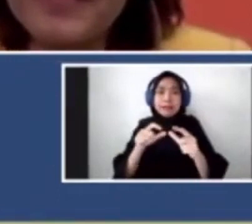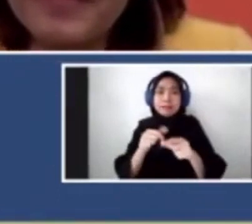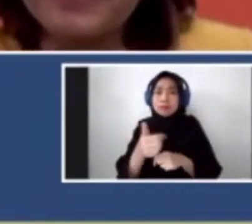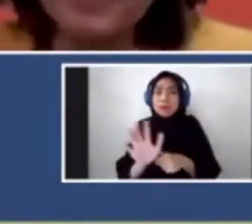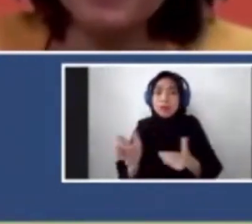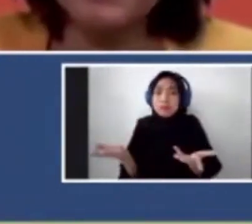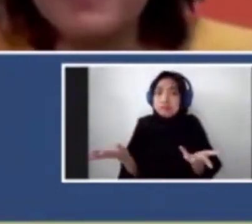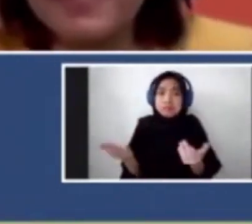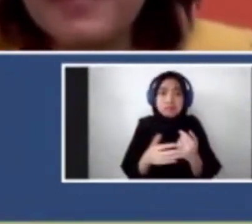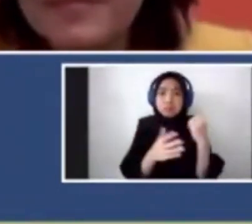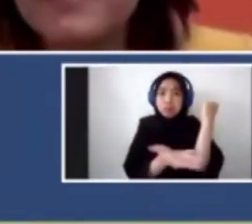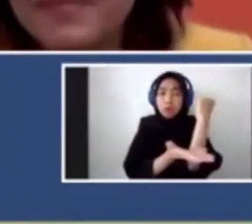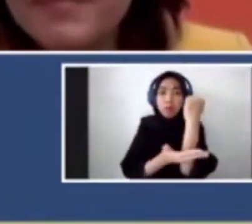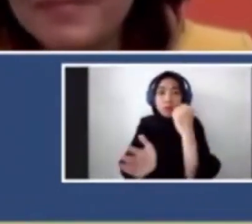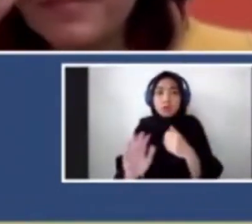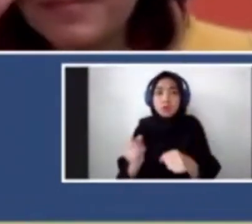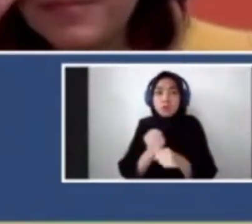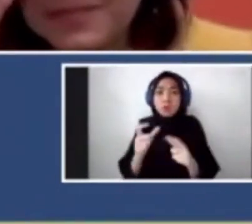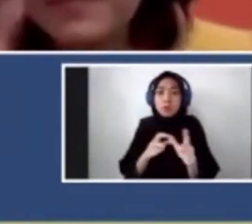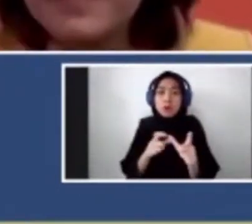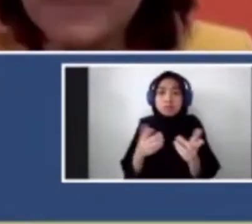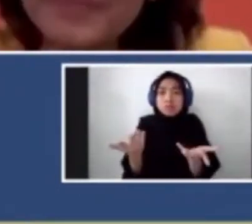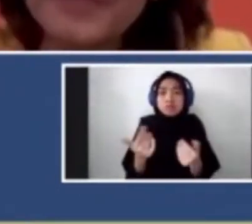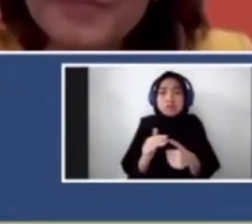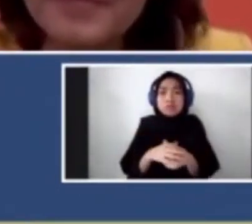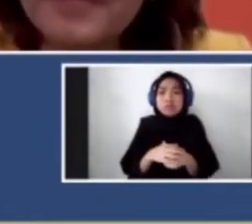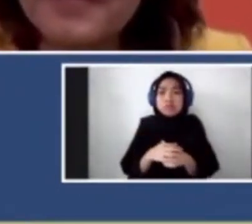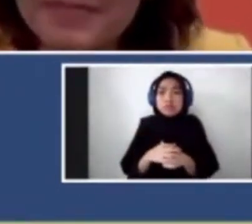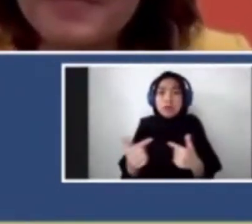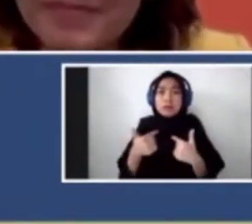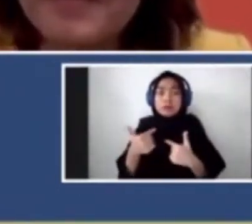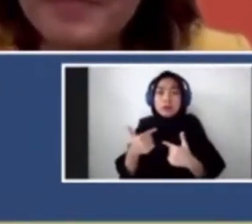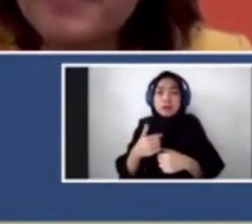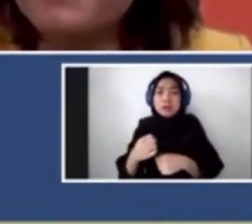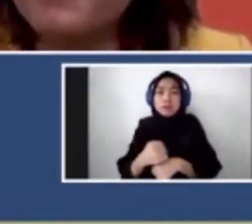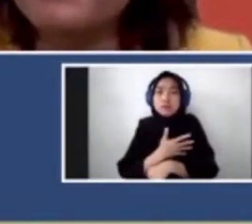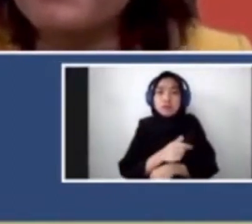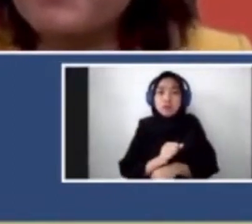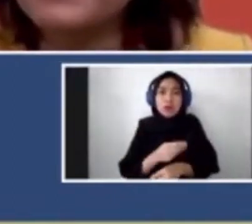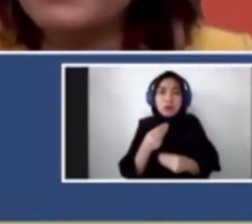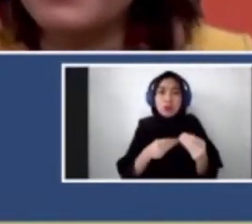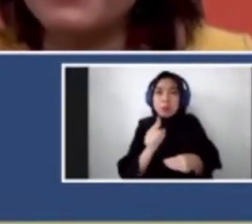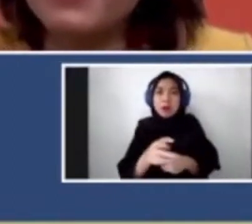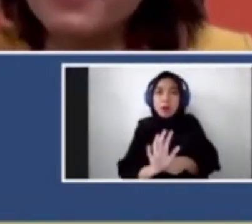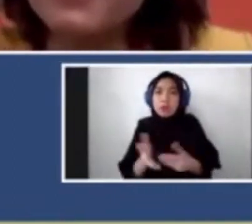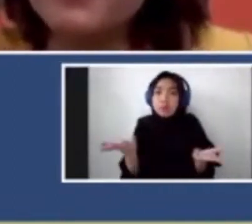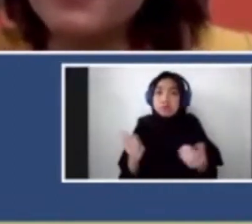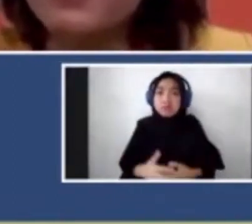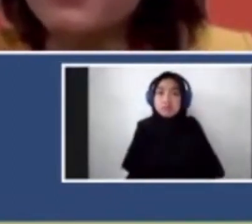trees, and also when using gas, the user will not affected by traditional stove. Yeah, there